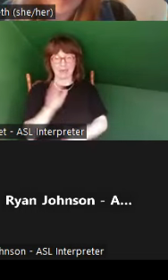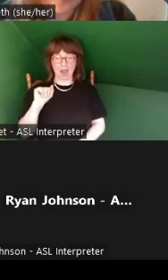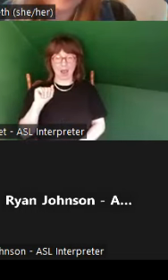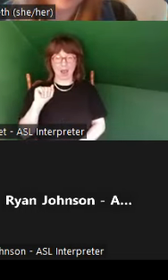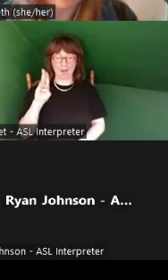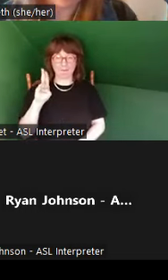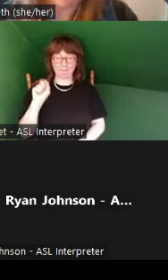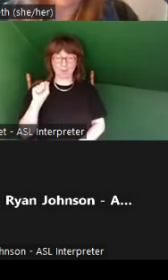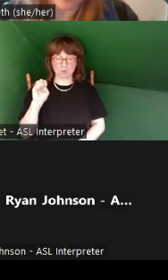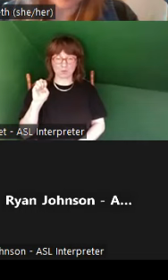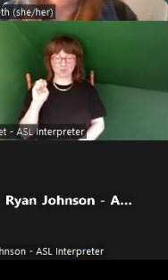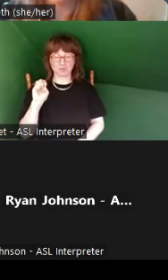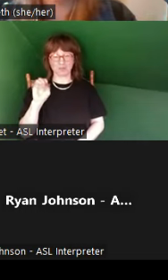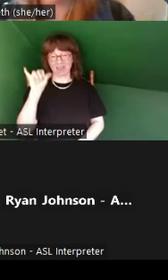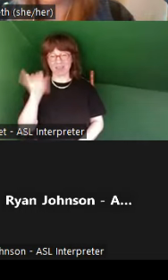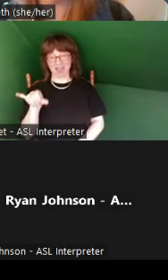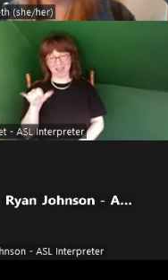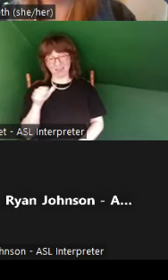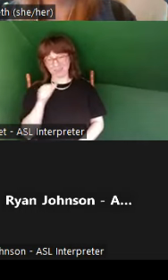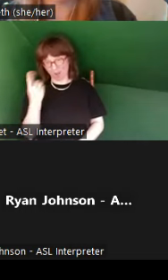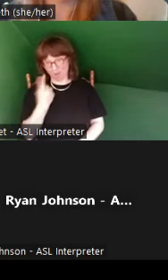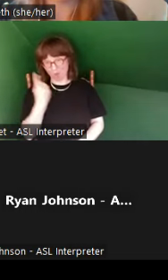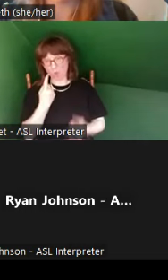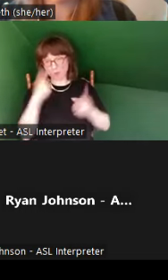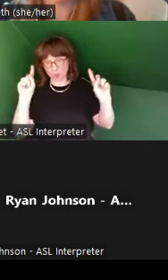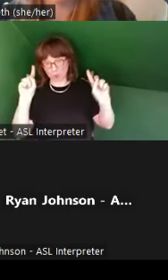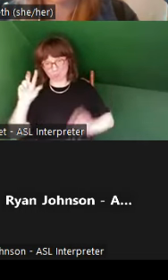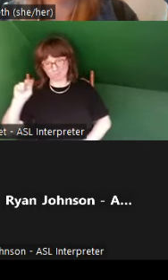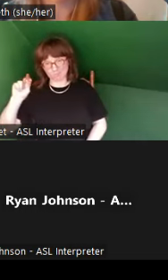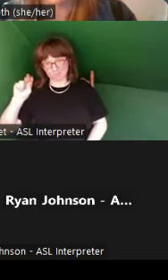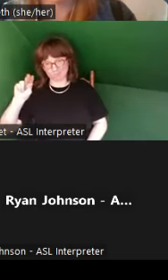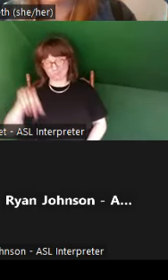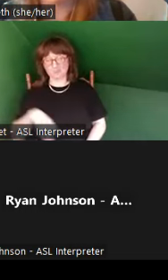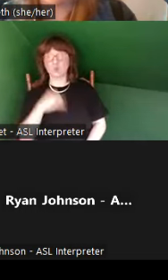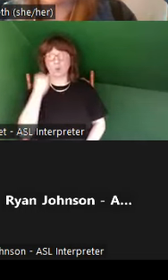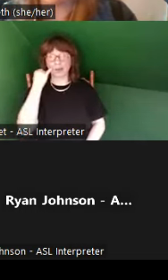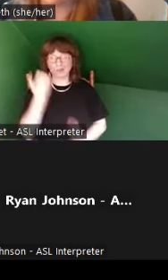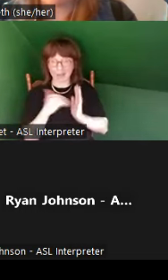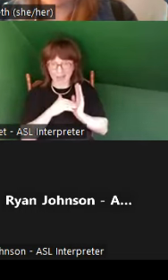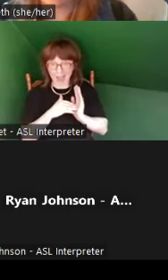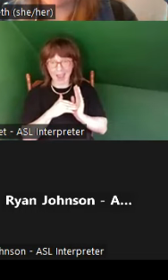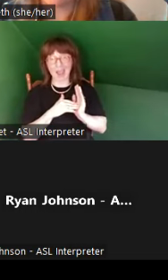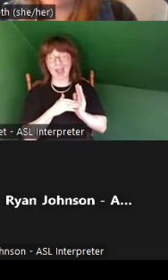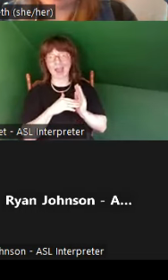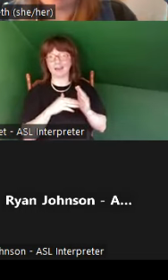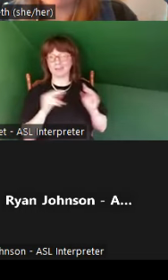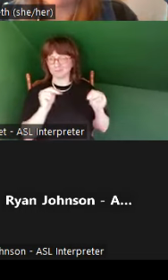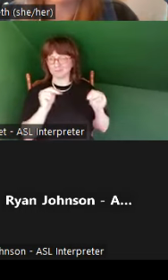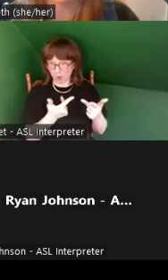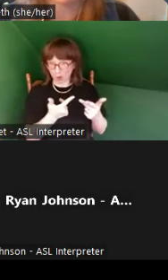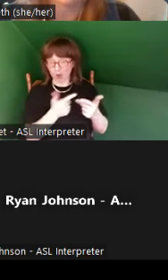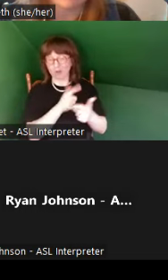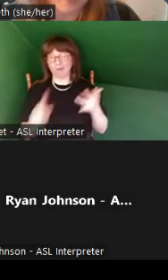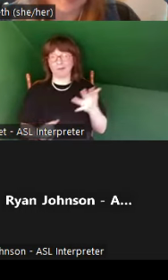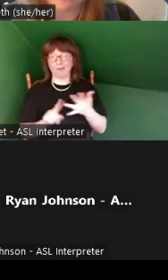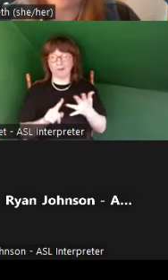That also doesn't always work. And if it doesn't, then they'll move into threatening